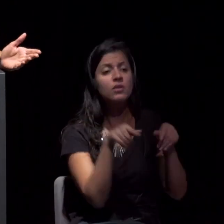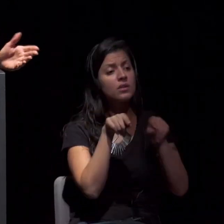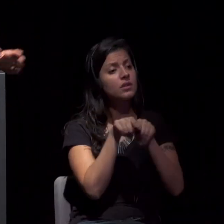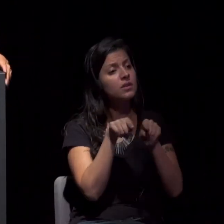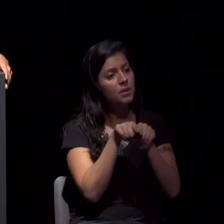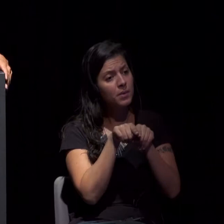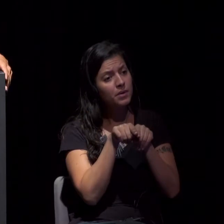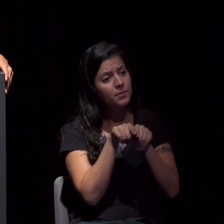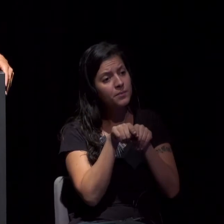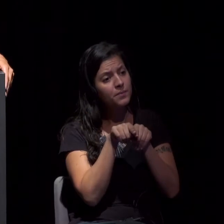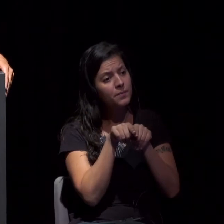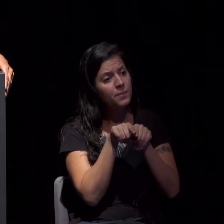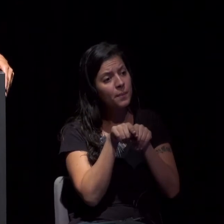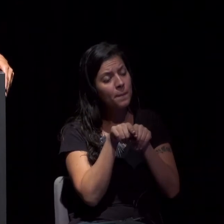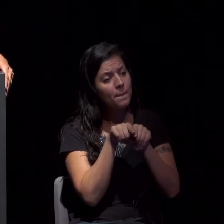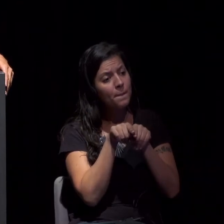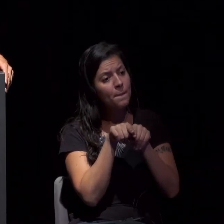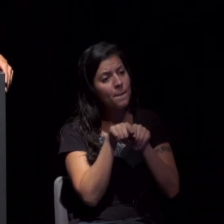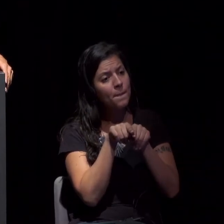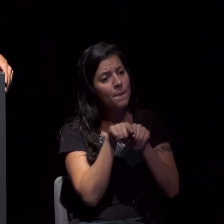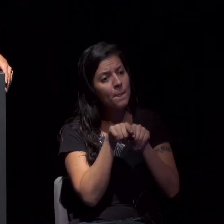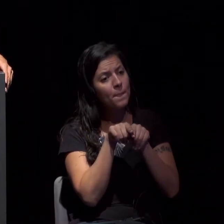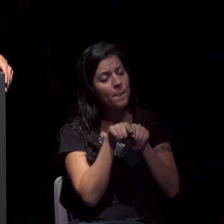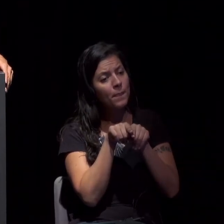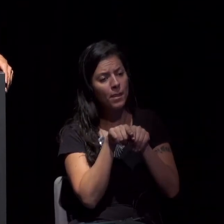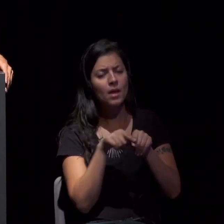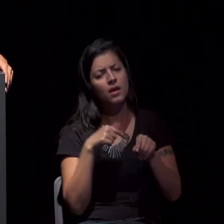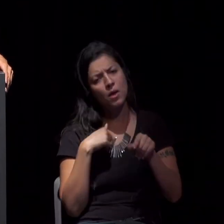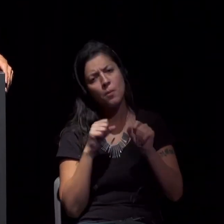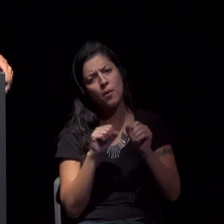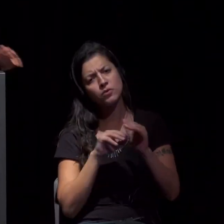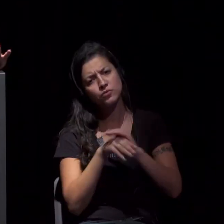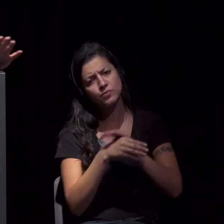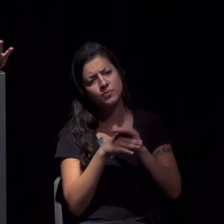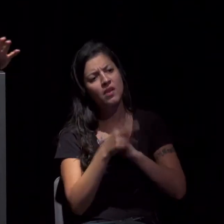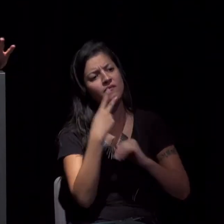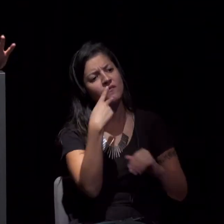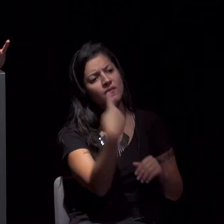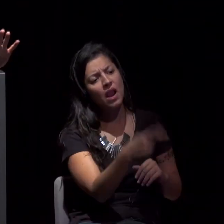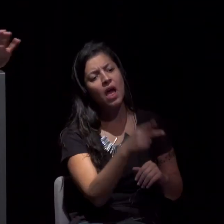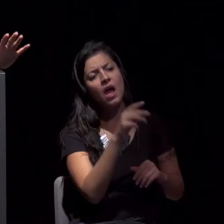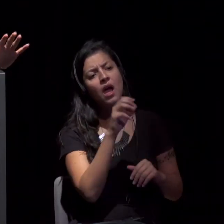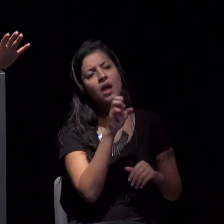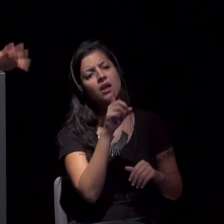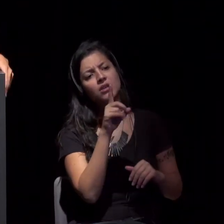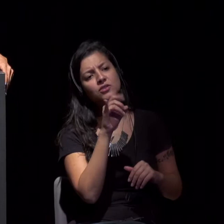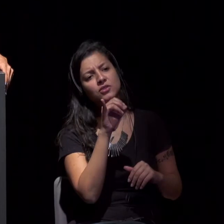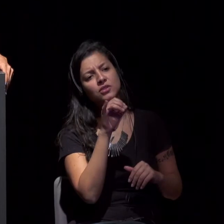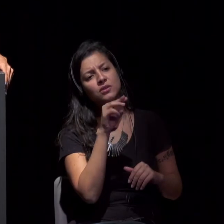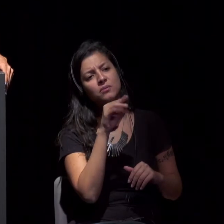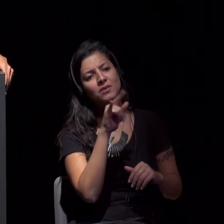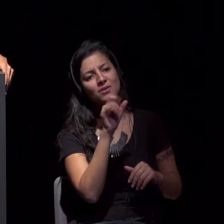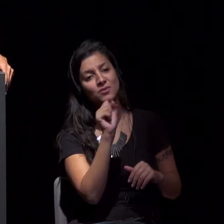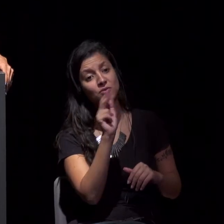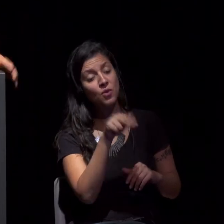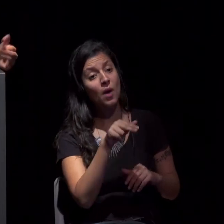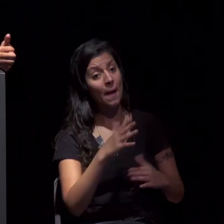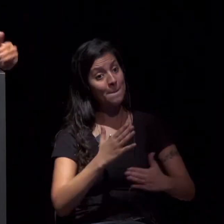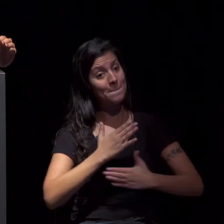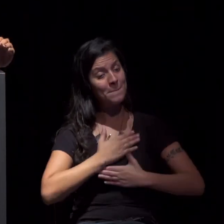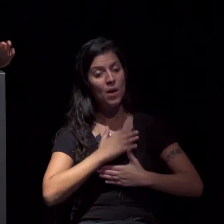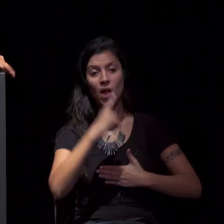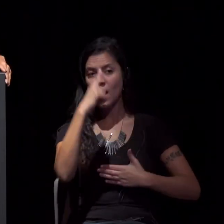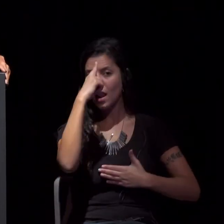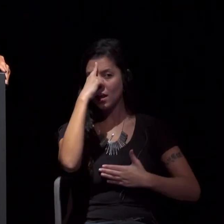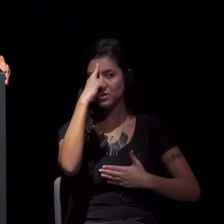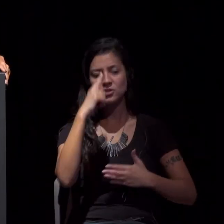after all, to quote from EDIMILSON, my black Latin. I do not